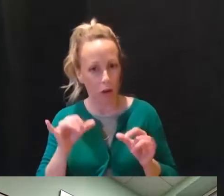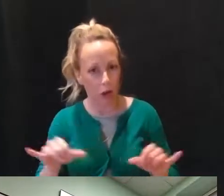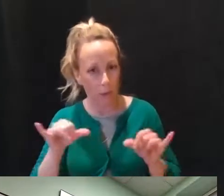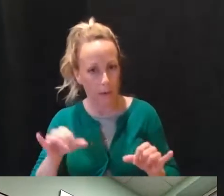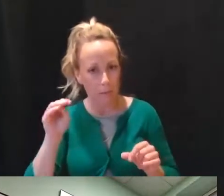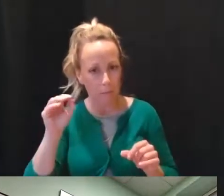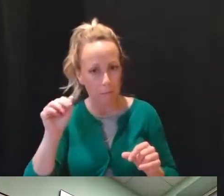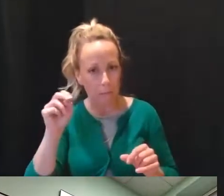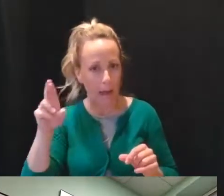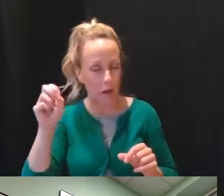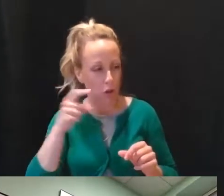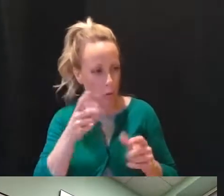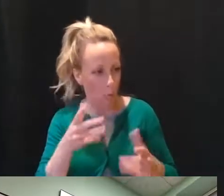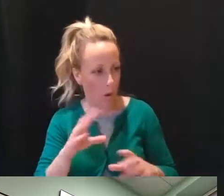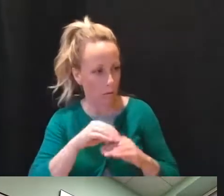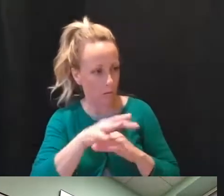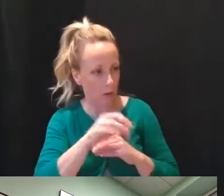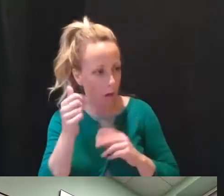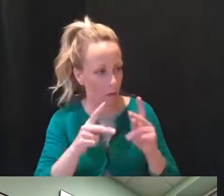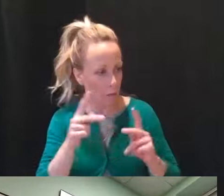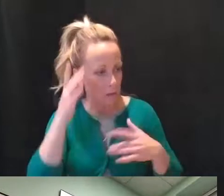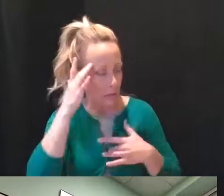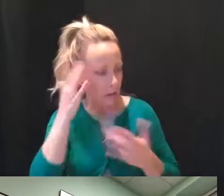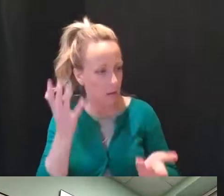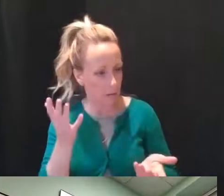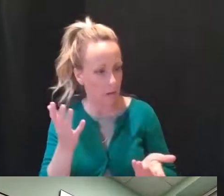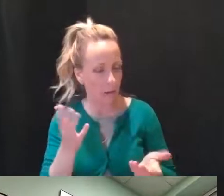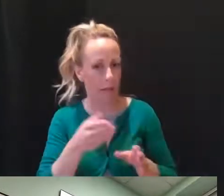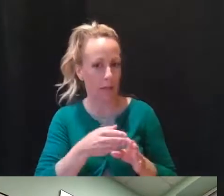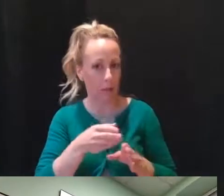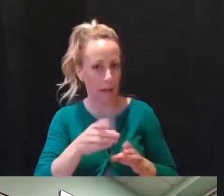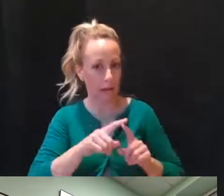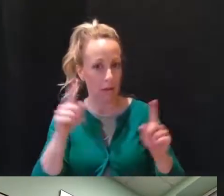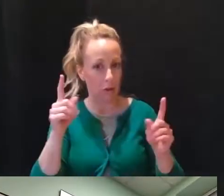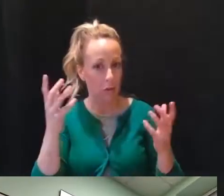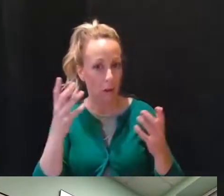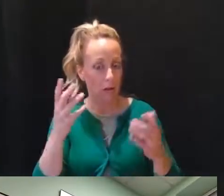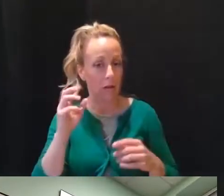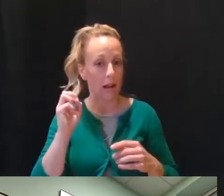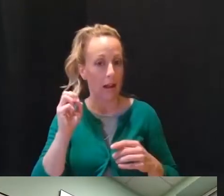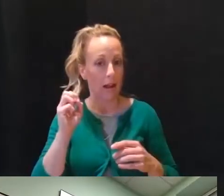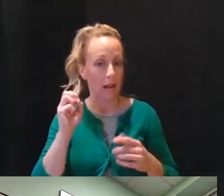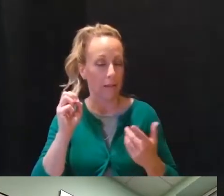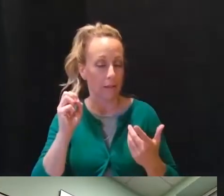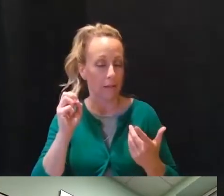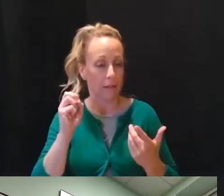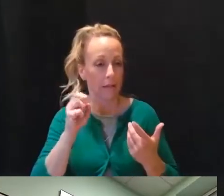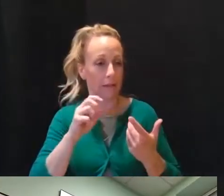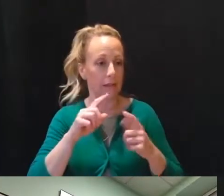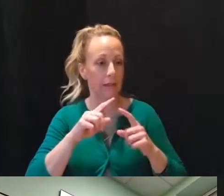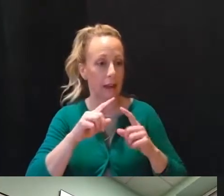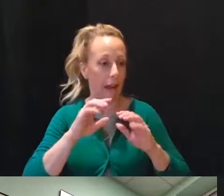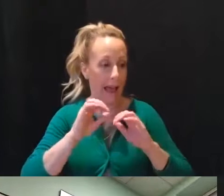to make other people sick. And the major difference epidemiologically in terms of how it's